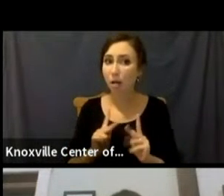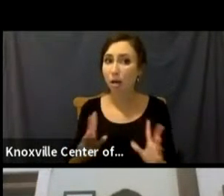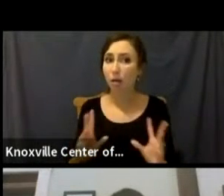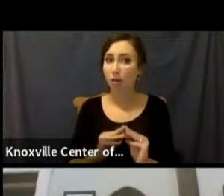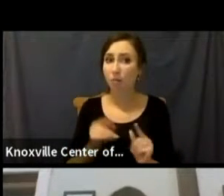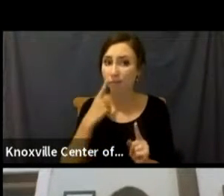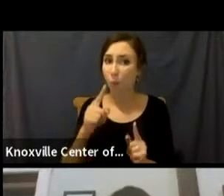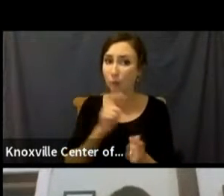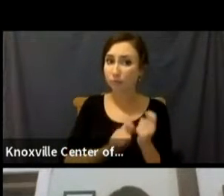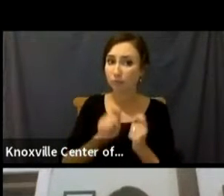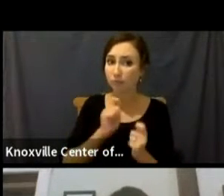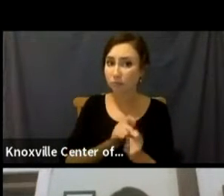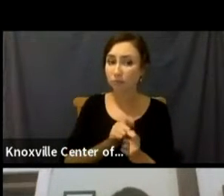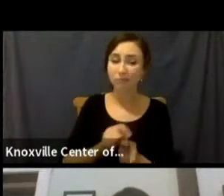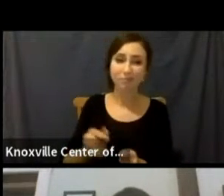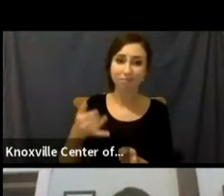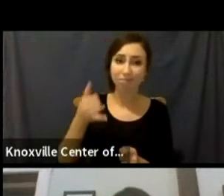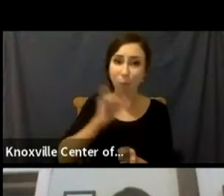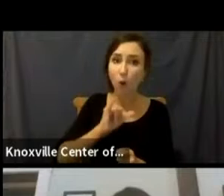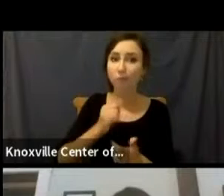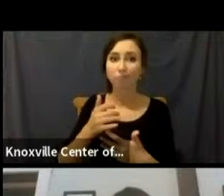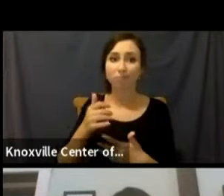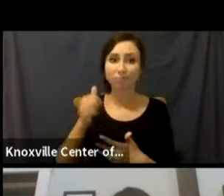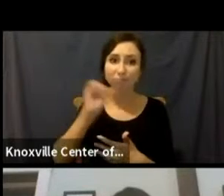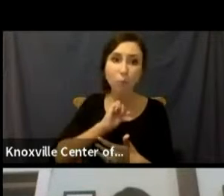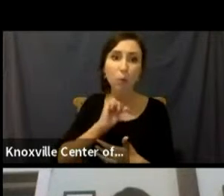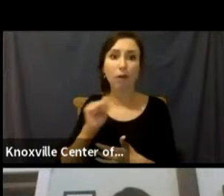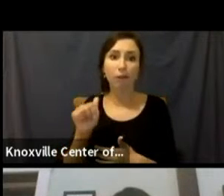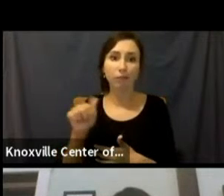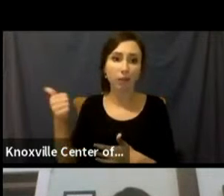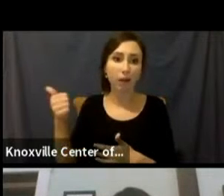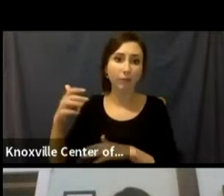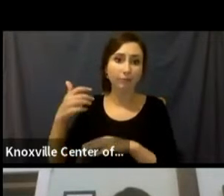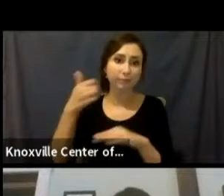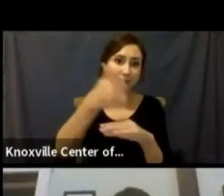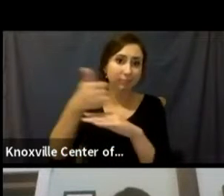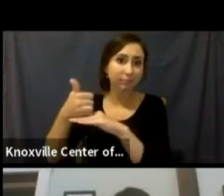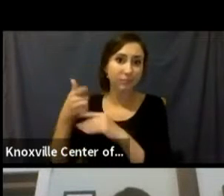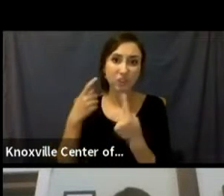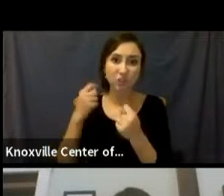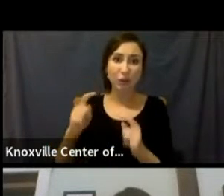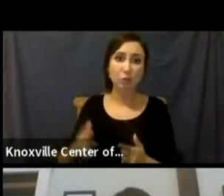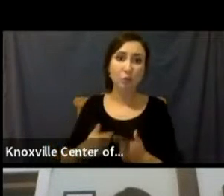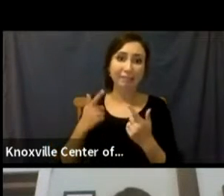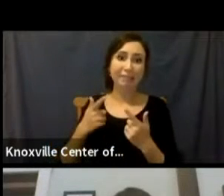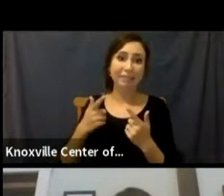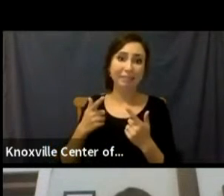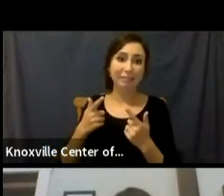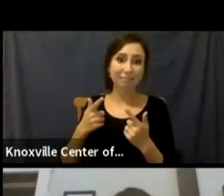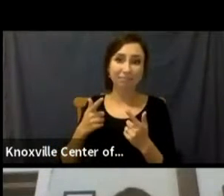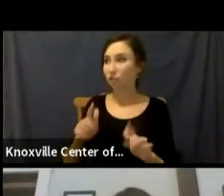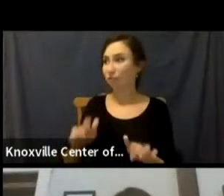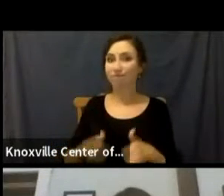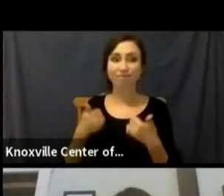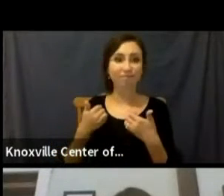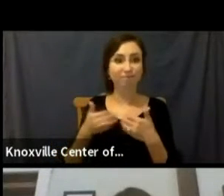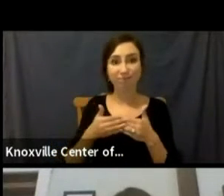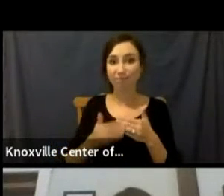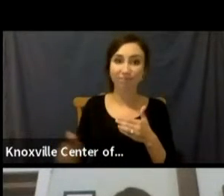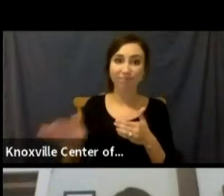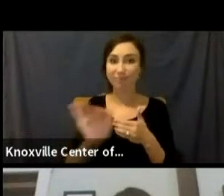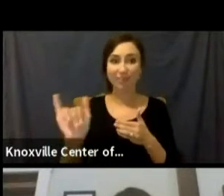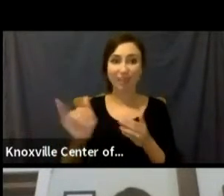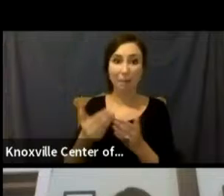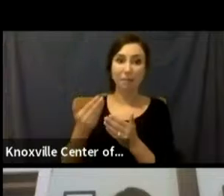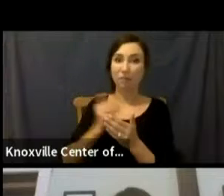certain bars and other establishments who are still trying to live their lives as they did before the pandemic. And we really need them to take